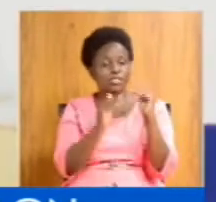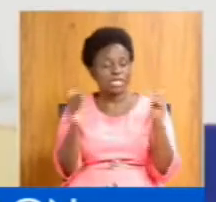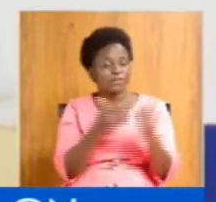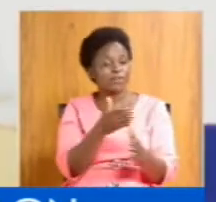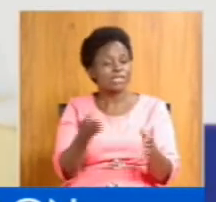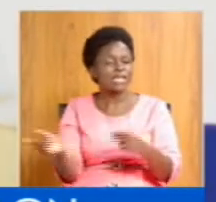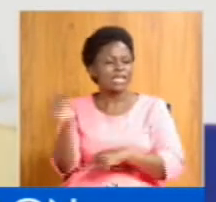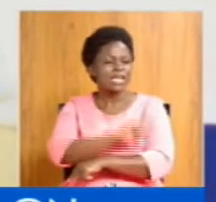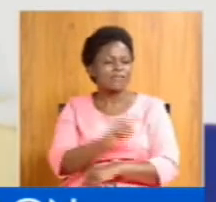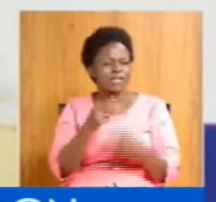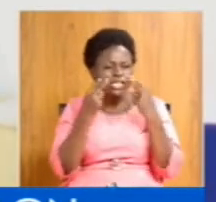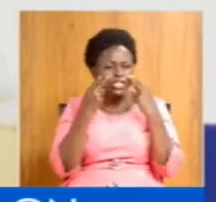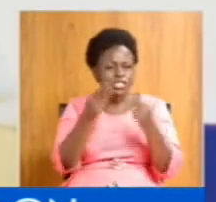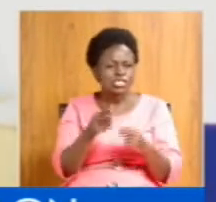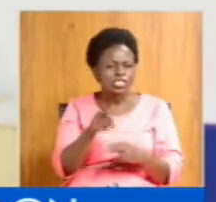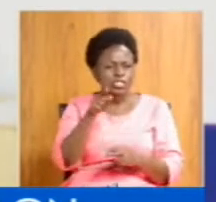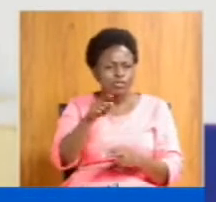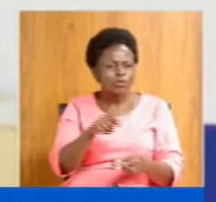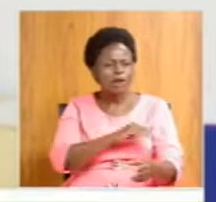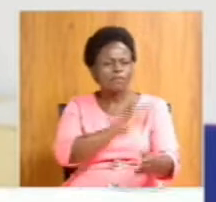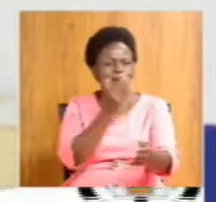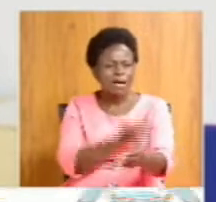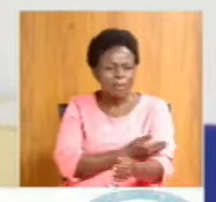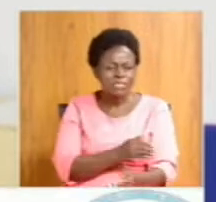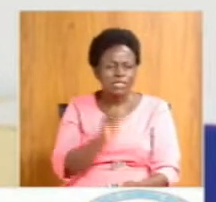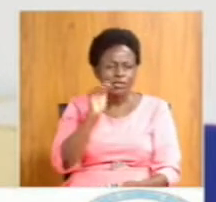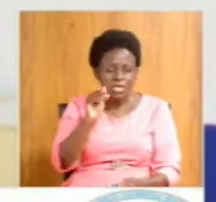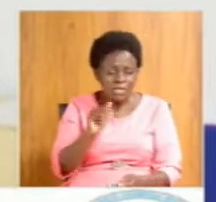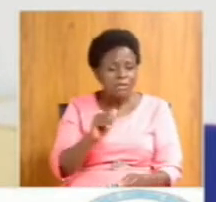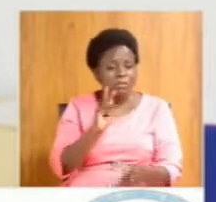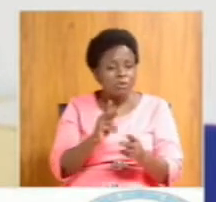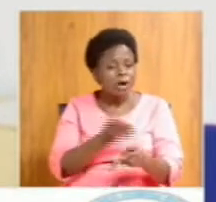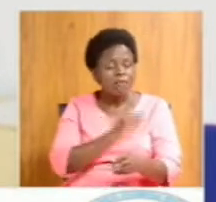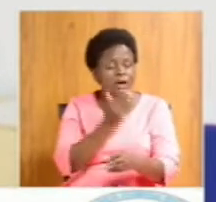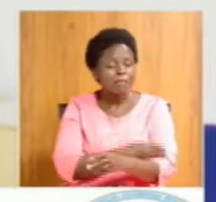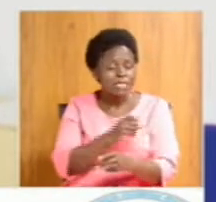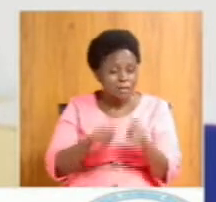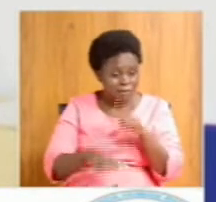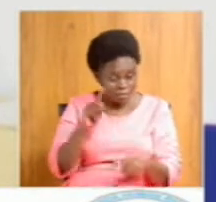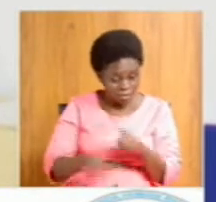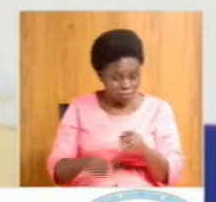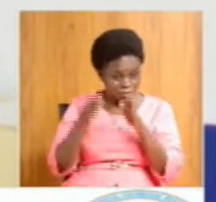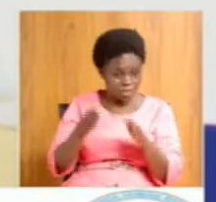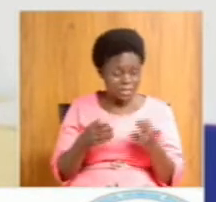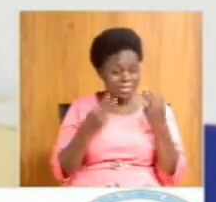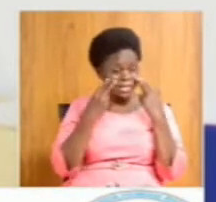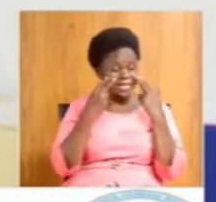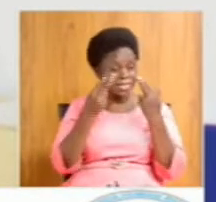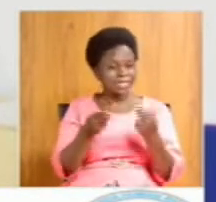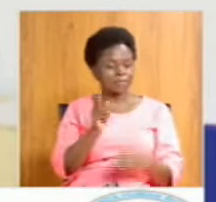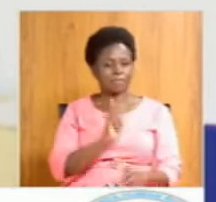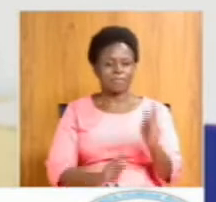So every day she sees those who have the capacity to ask and maybe those who do not have. But also as a politician, she can see